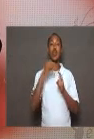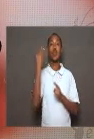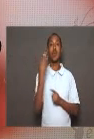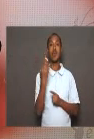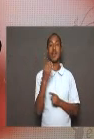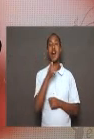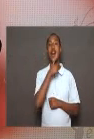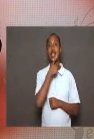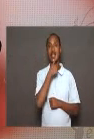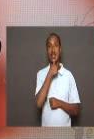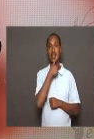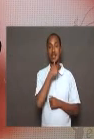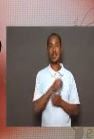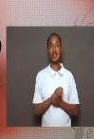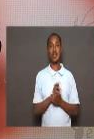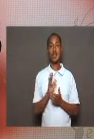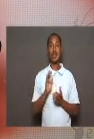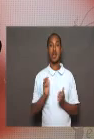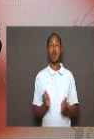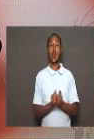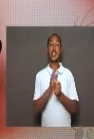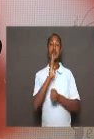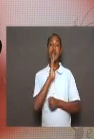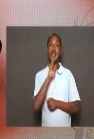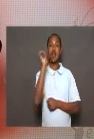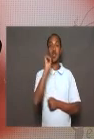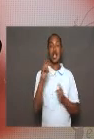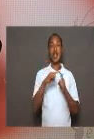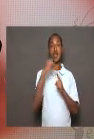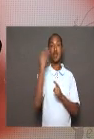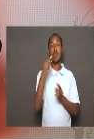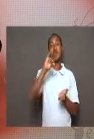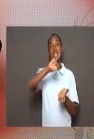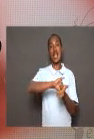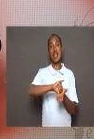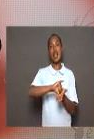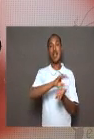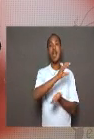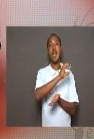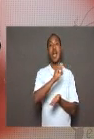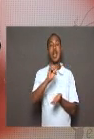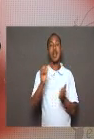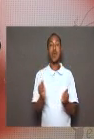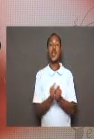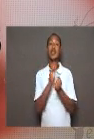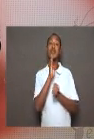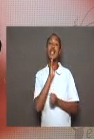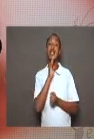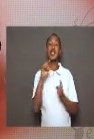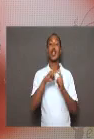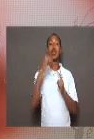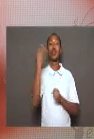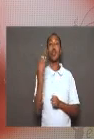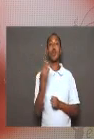form acids, with basic oxides to form salts, and with bases to